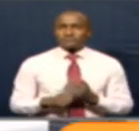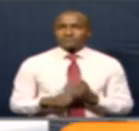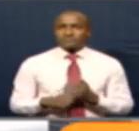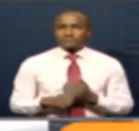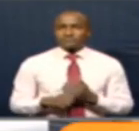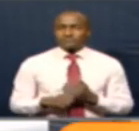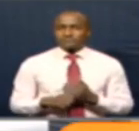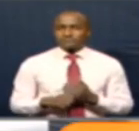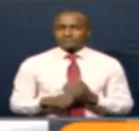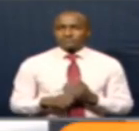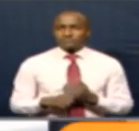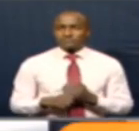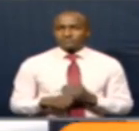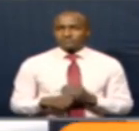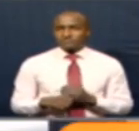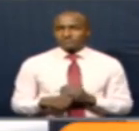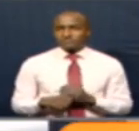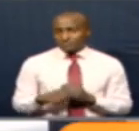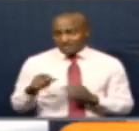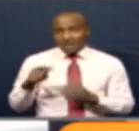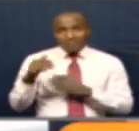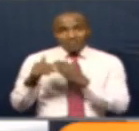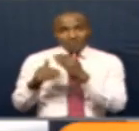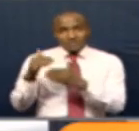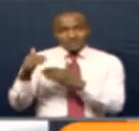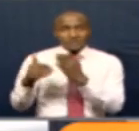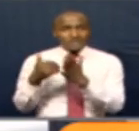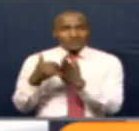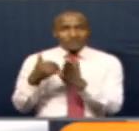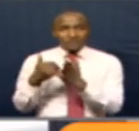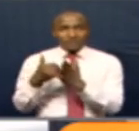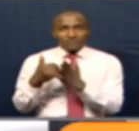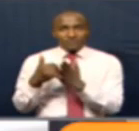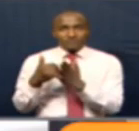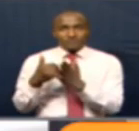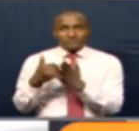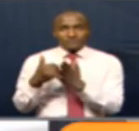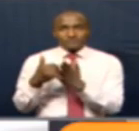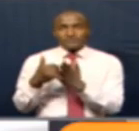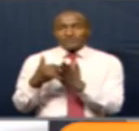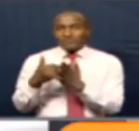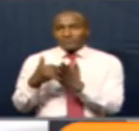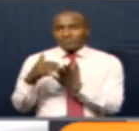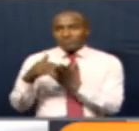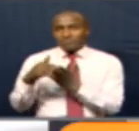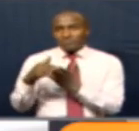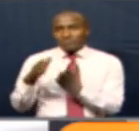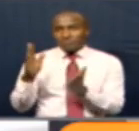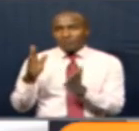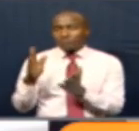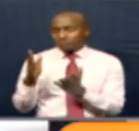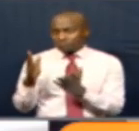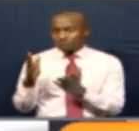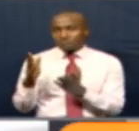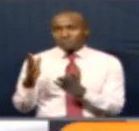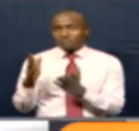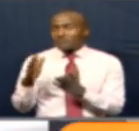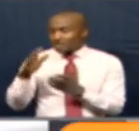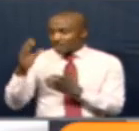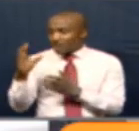The thing is, it is a process that involves, certainly has to involve more than the county, and I'll explain